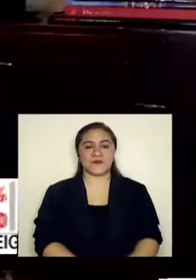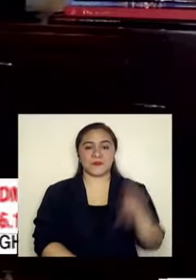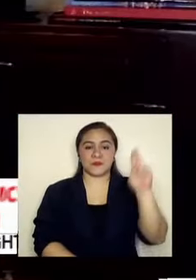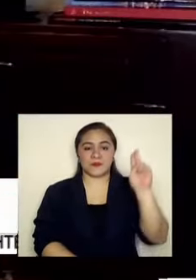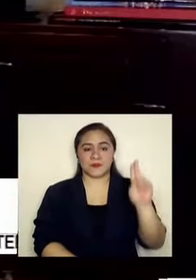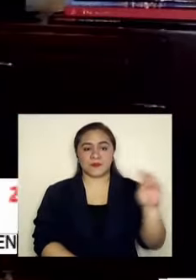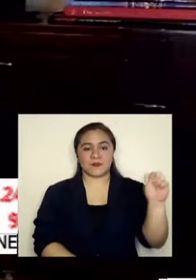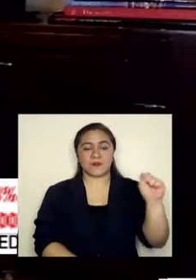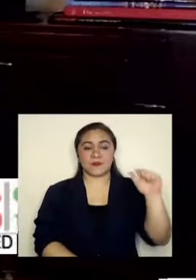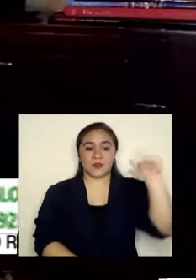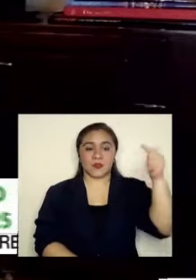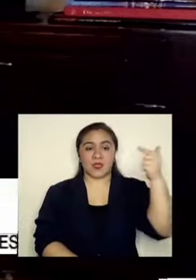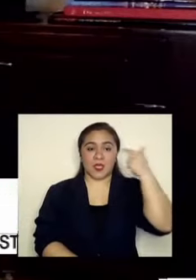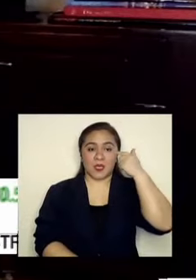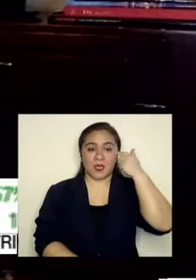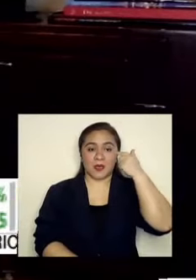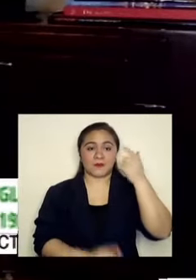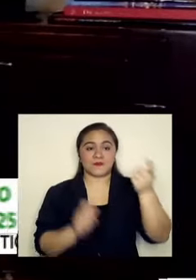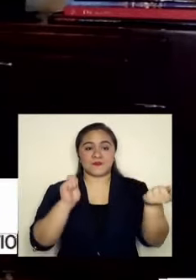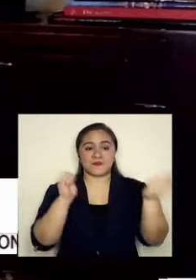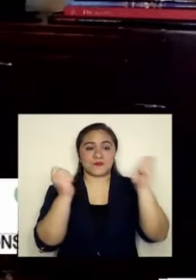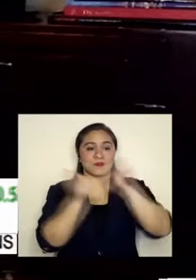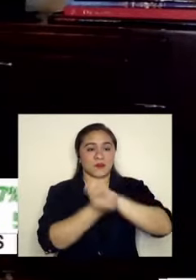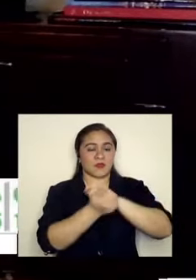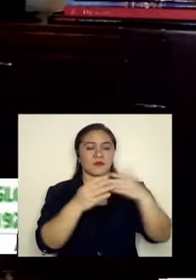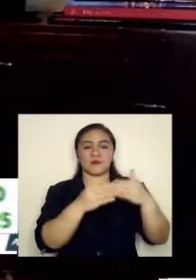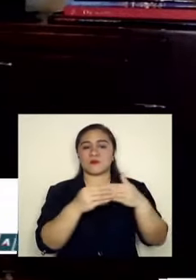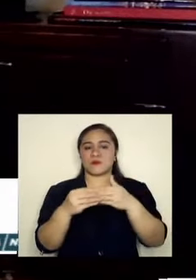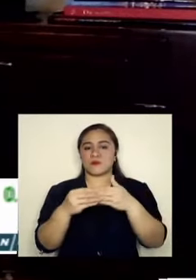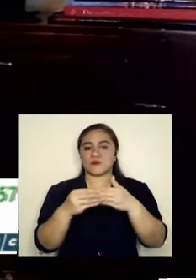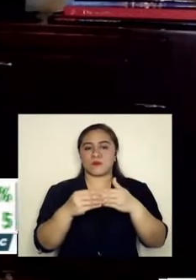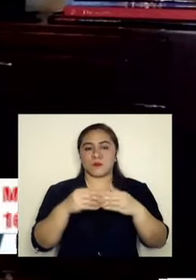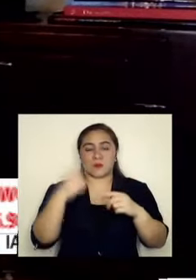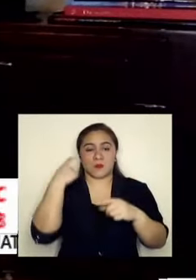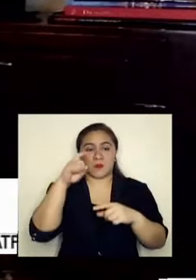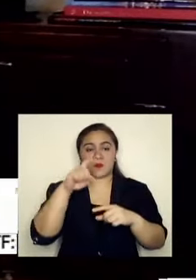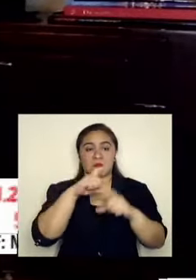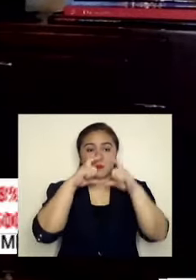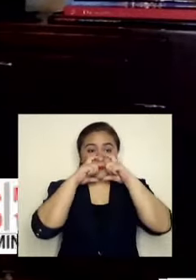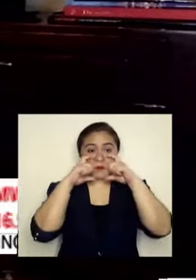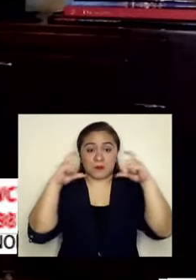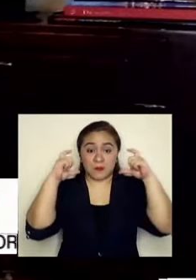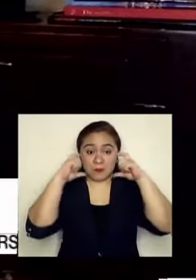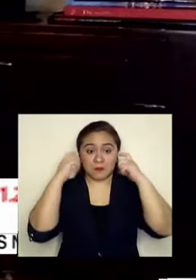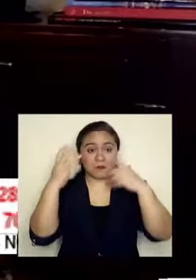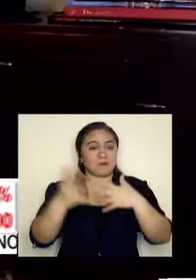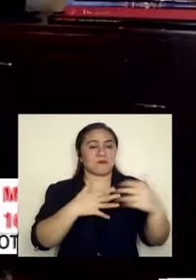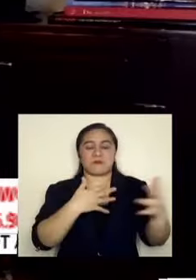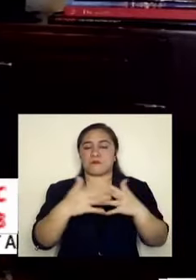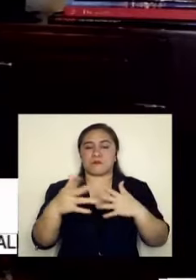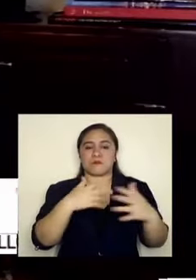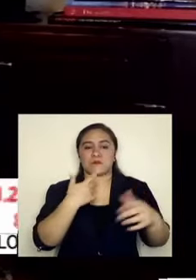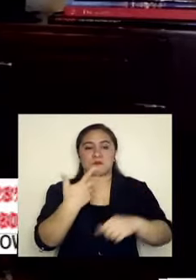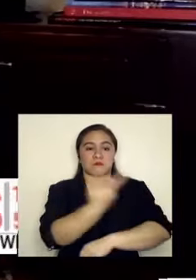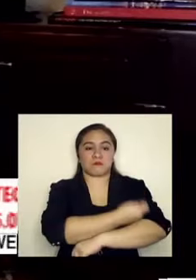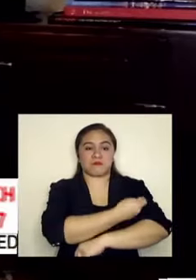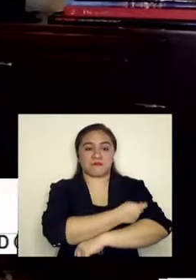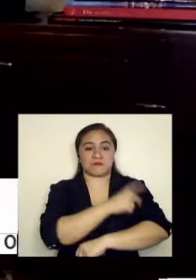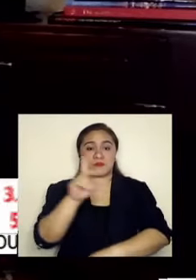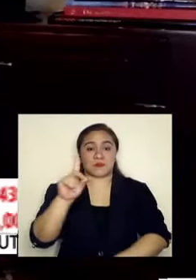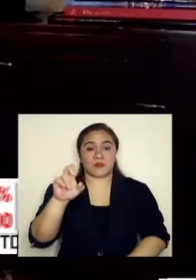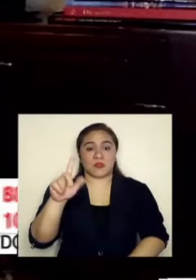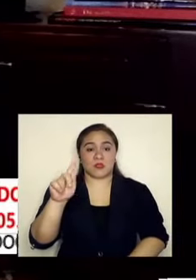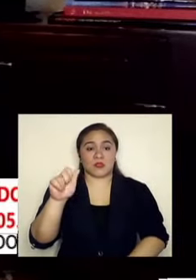The U.S. government has not revised its guidance for wearing face masks, even as the infectious COVID-19 Delta